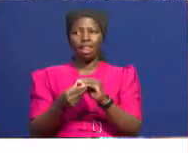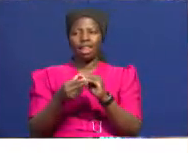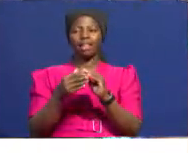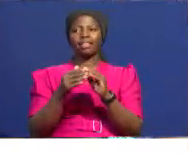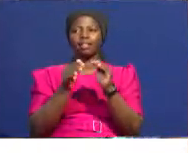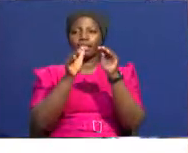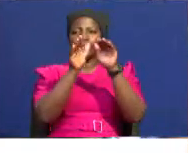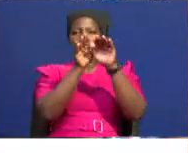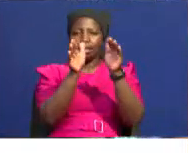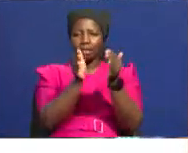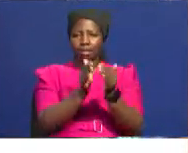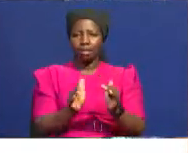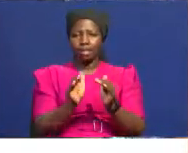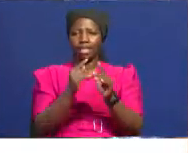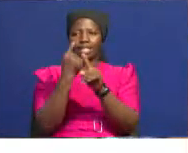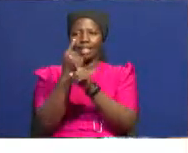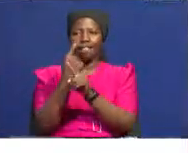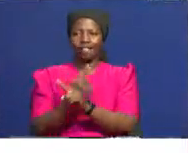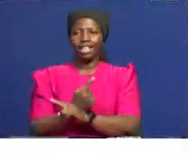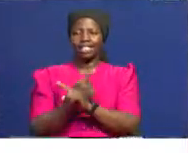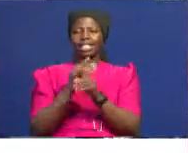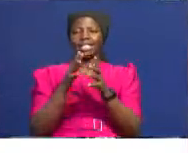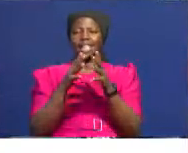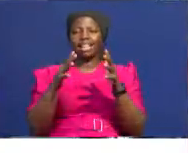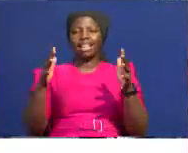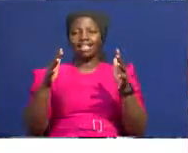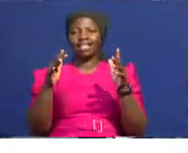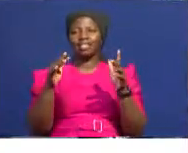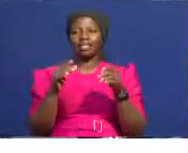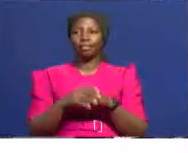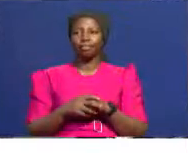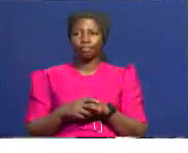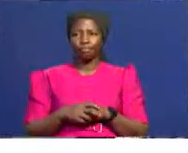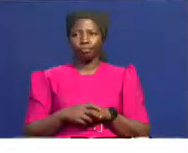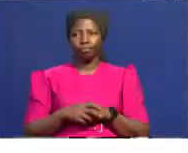into pots of various sizes and shapes.